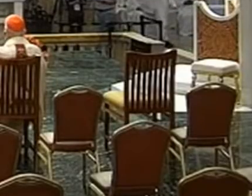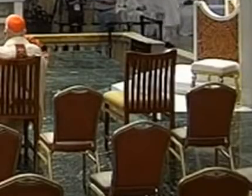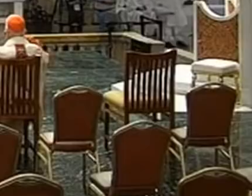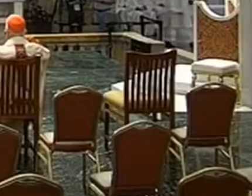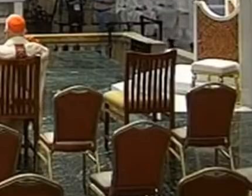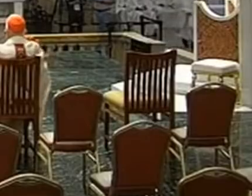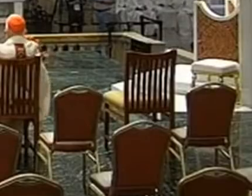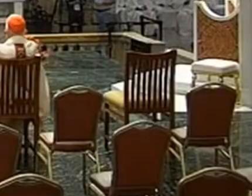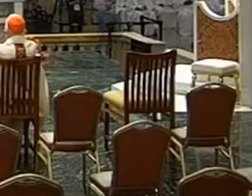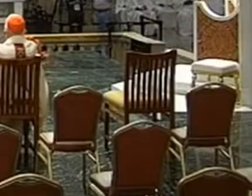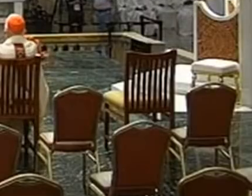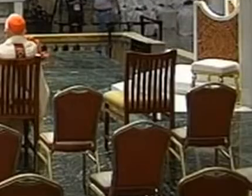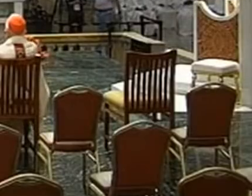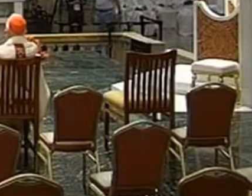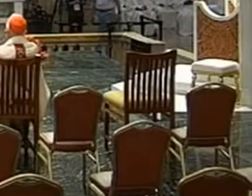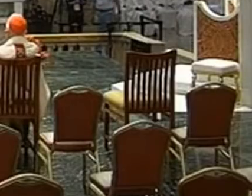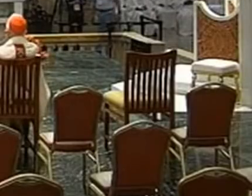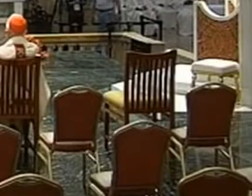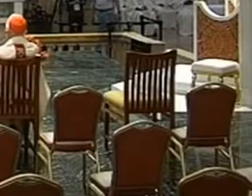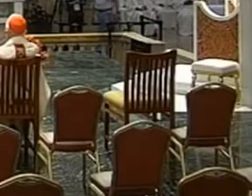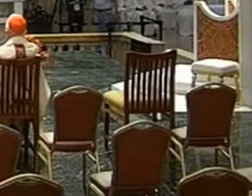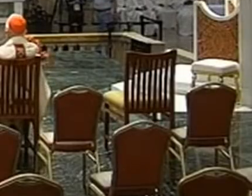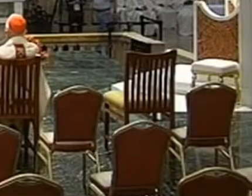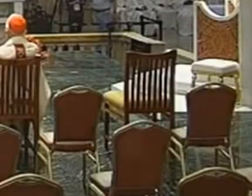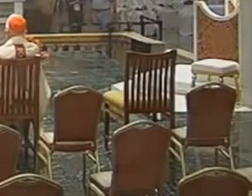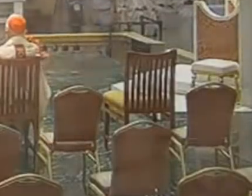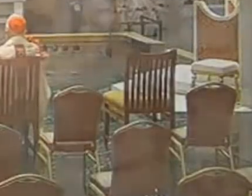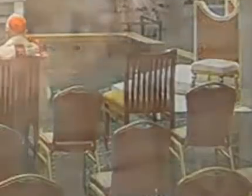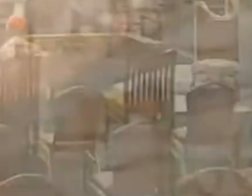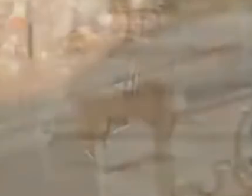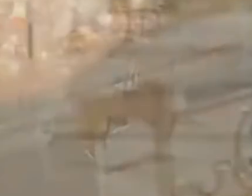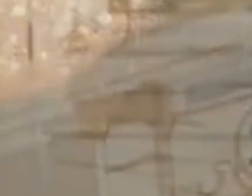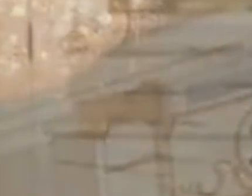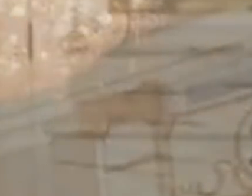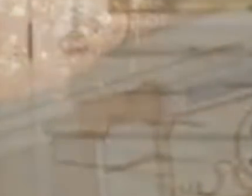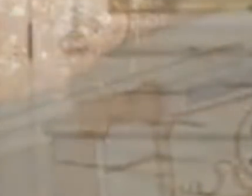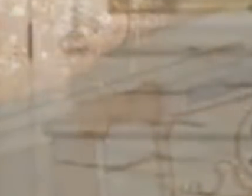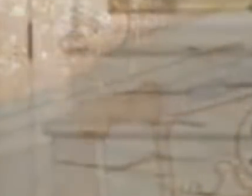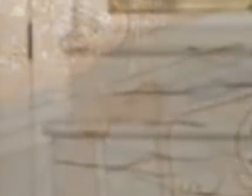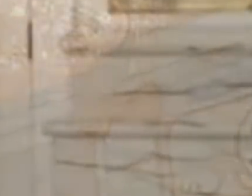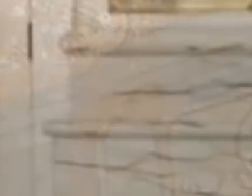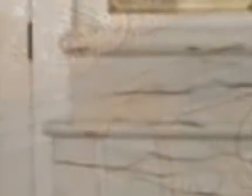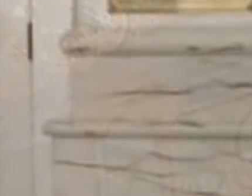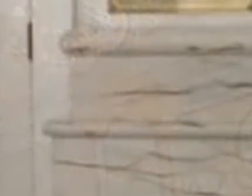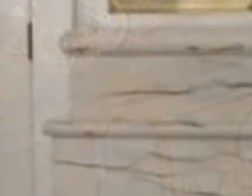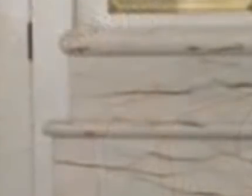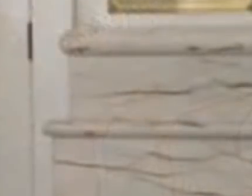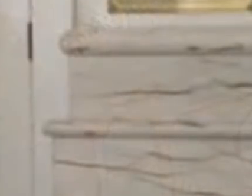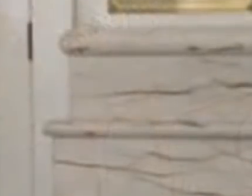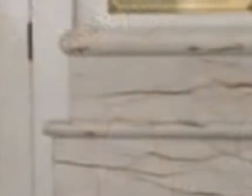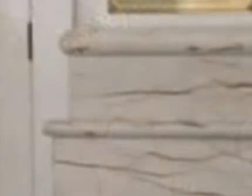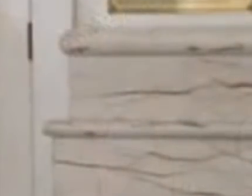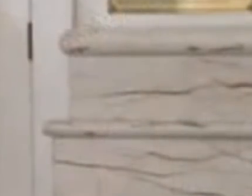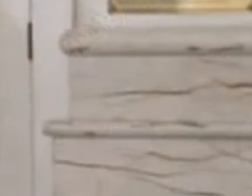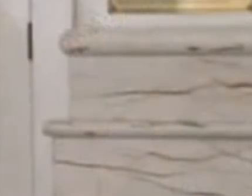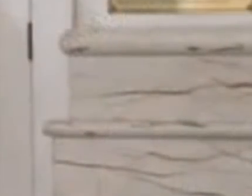The 43rd Archbishop of Manila, His Eminence Jose Fuerte Cardinal